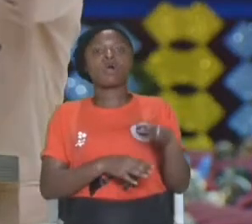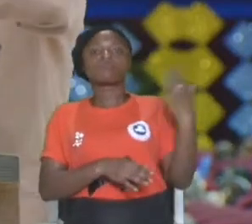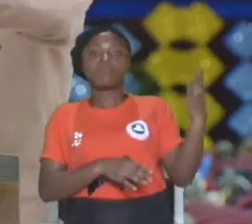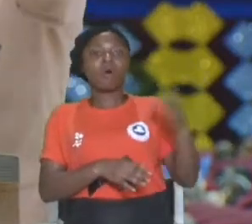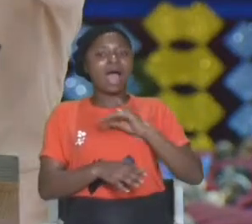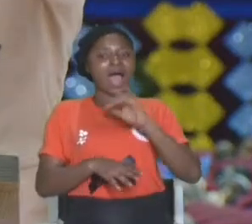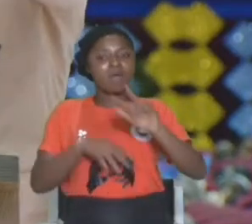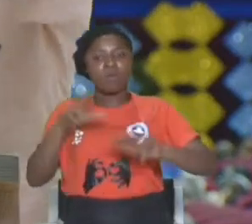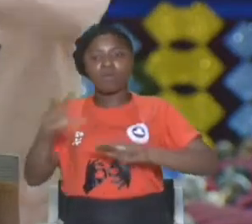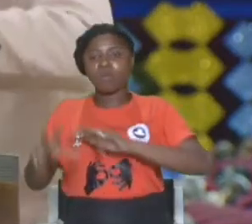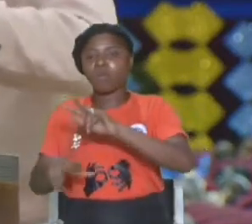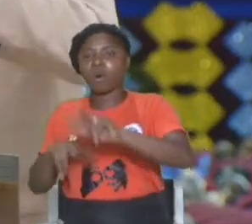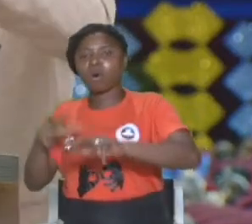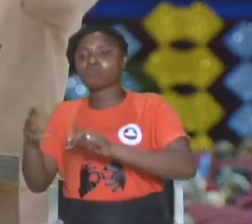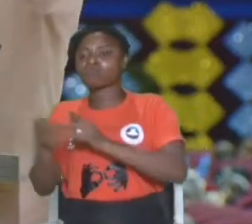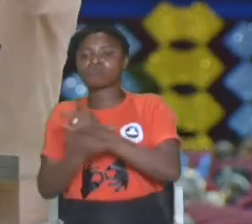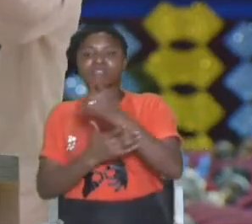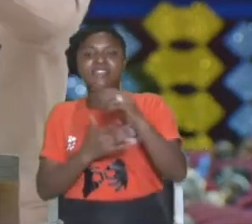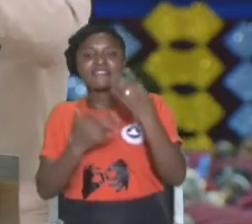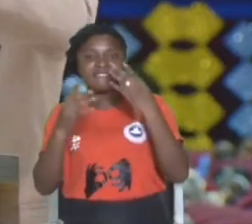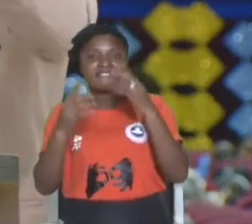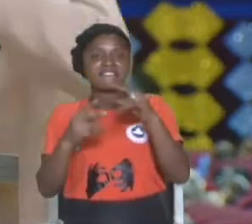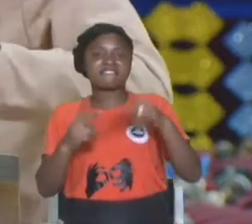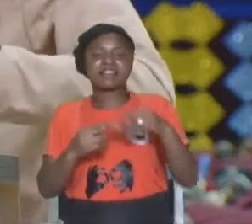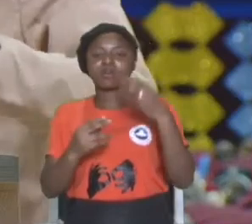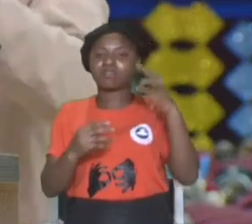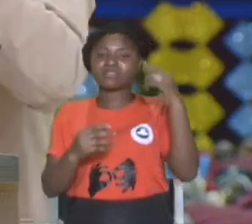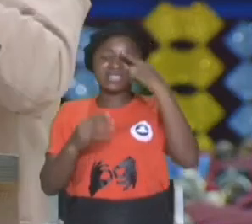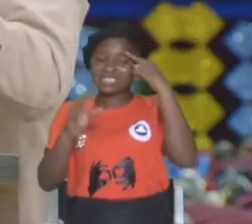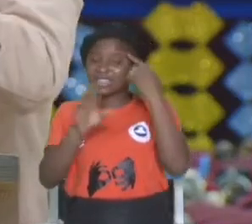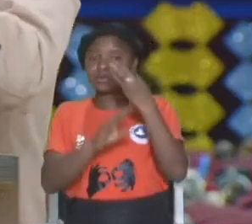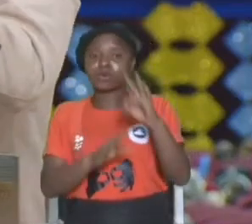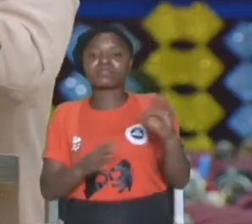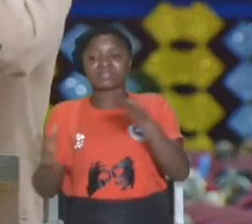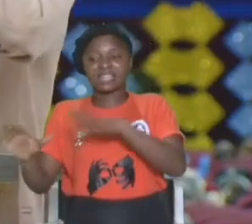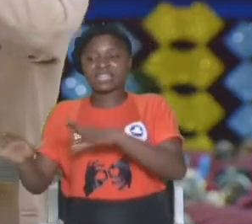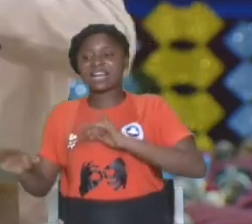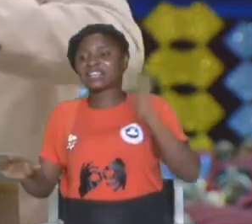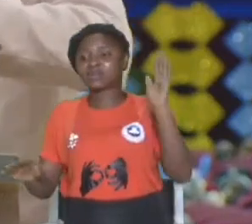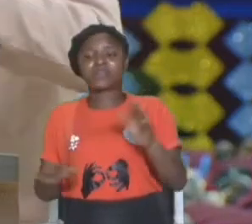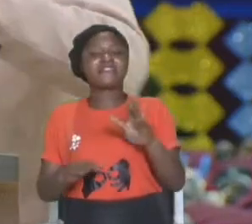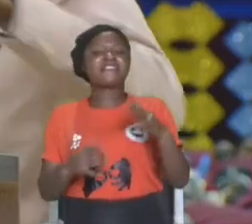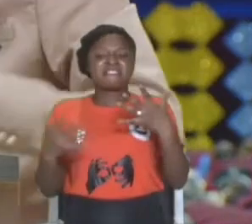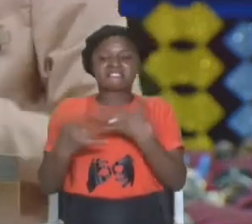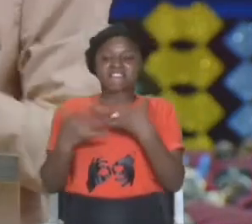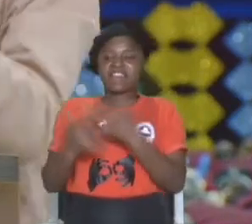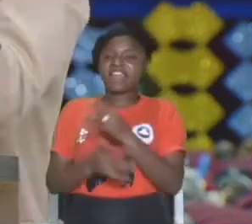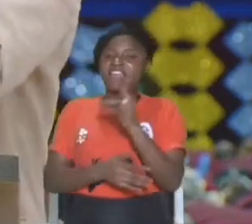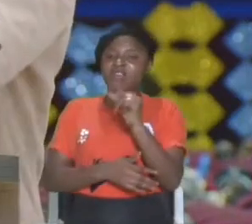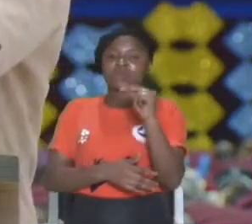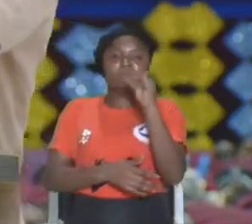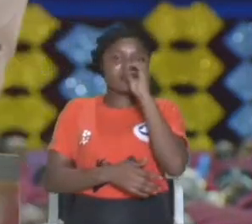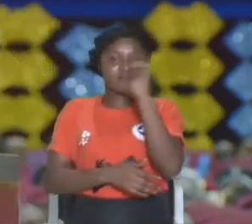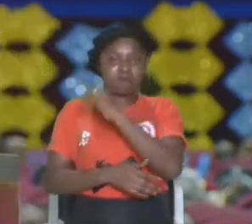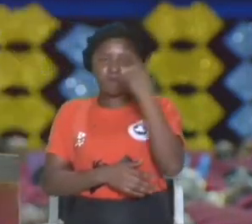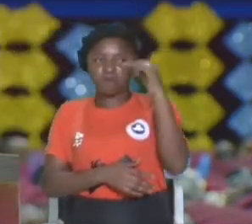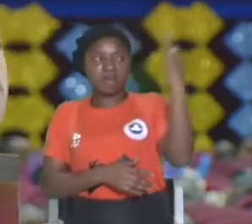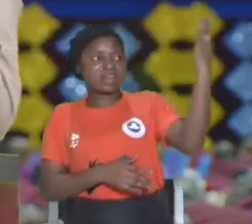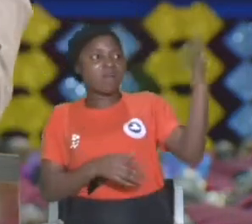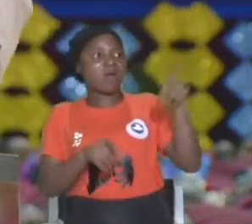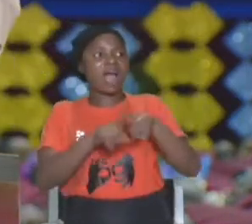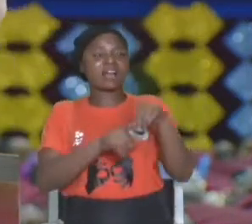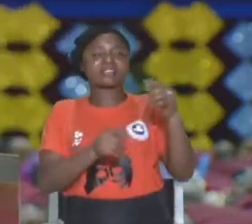I walk through the valley of the shadow of death, I will fear no evil, for thou art with